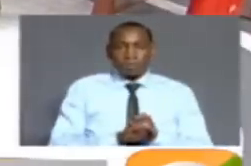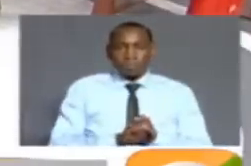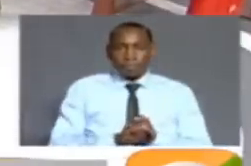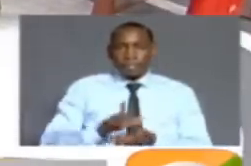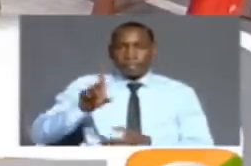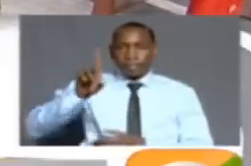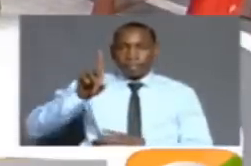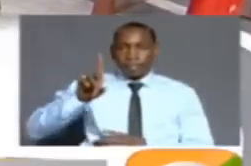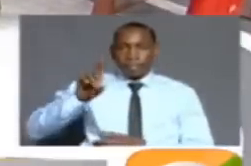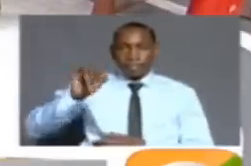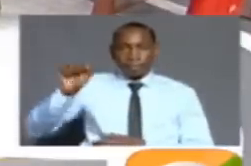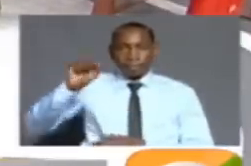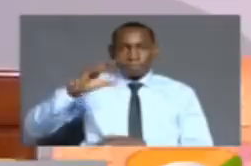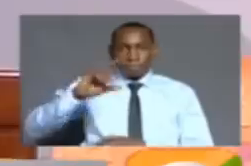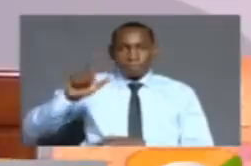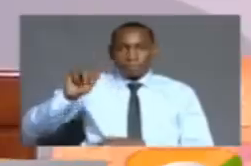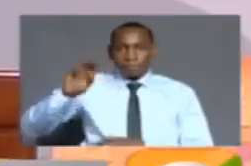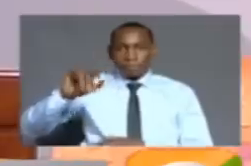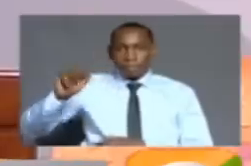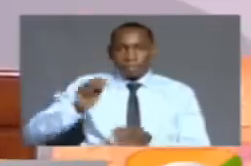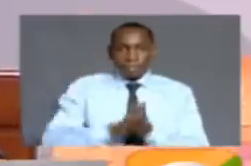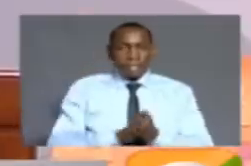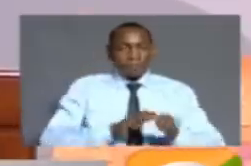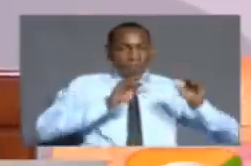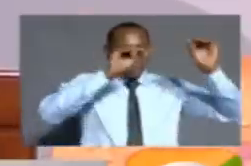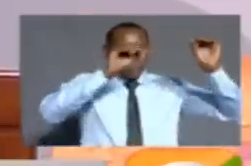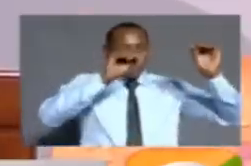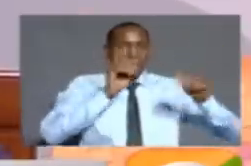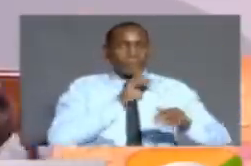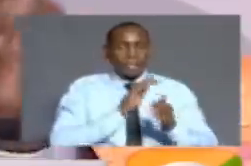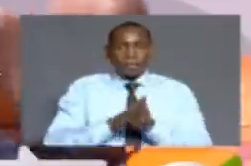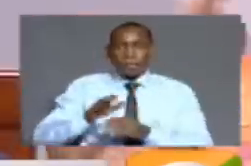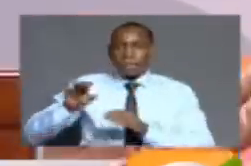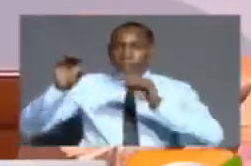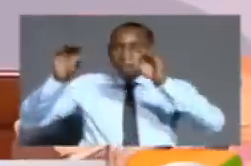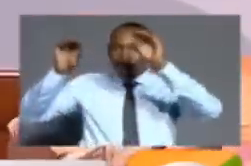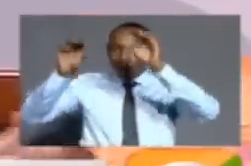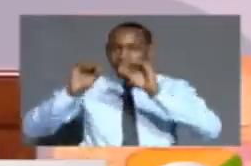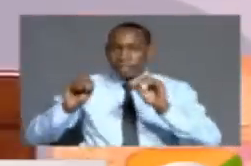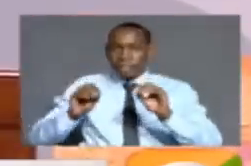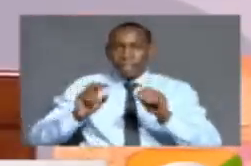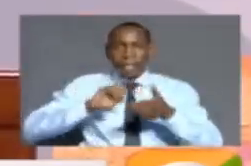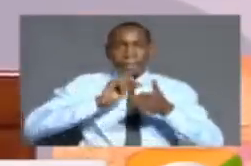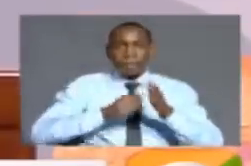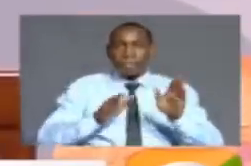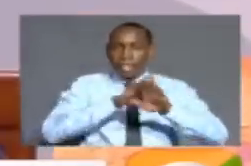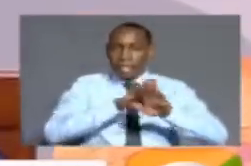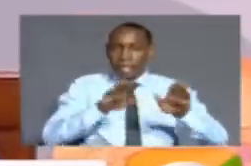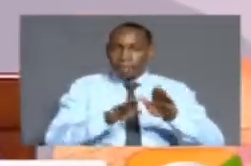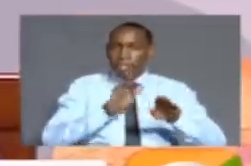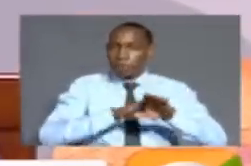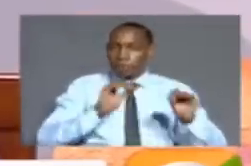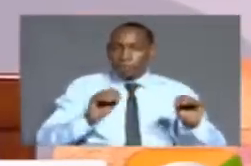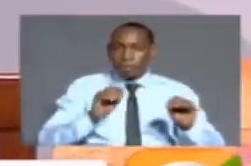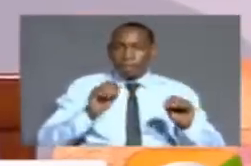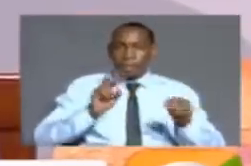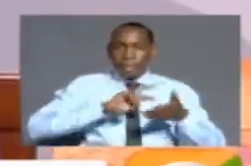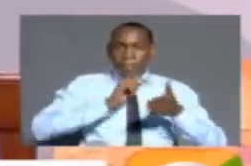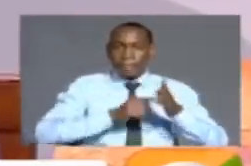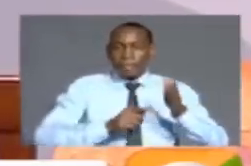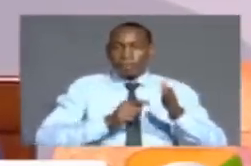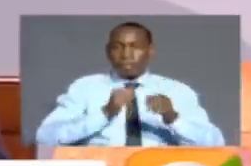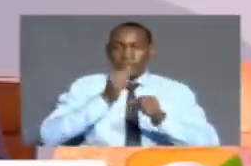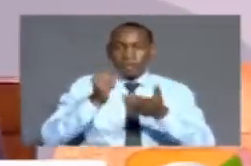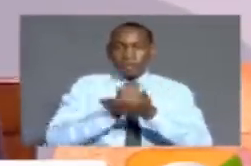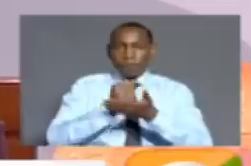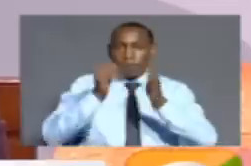disclaimer. So with the qualified and unqualified, it does not mean that everything is good. It just means that the auditor did his job.